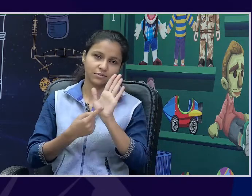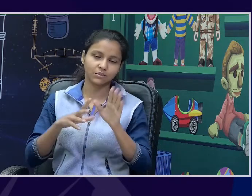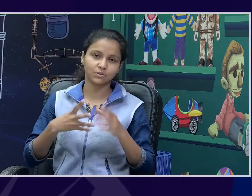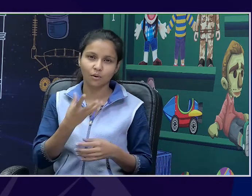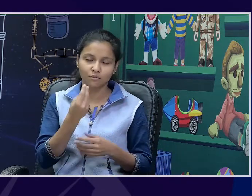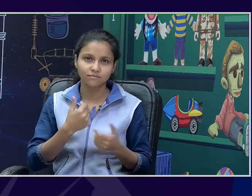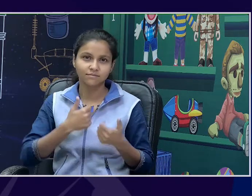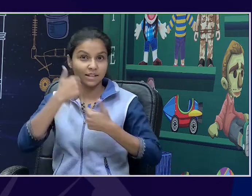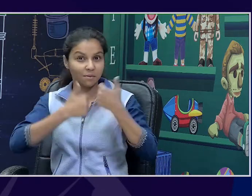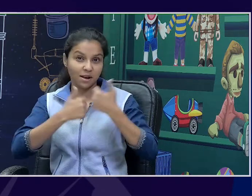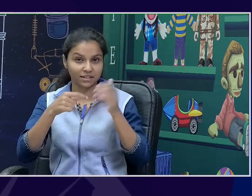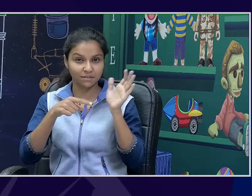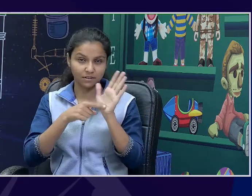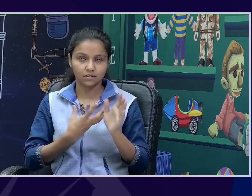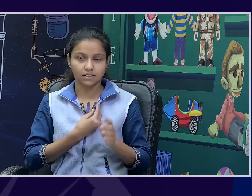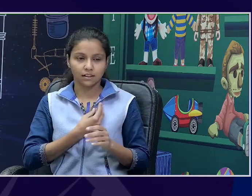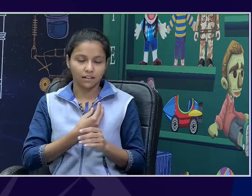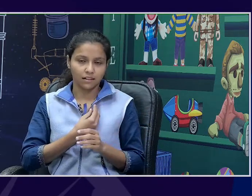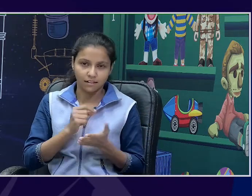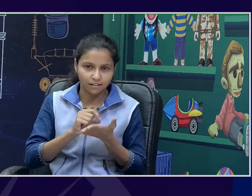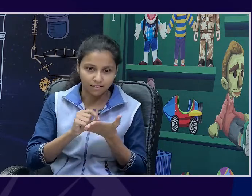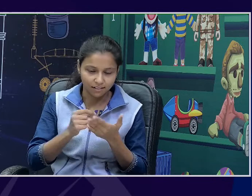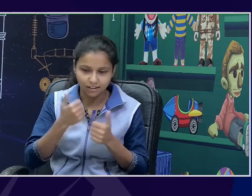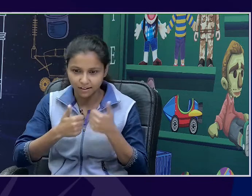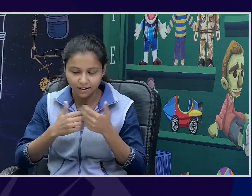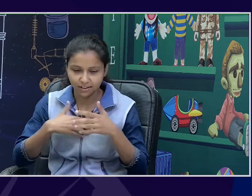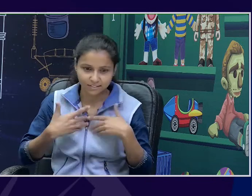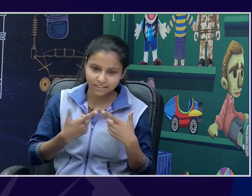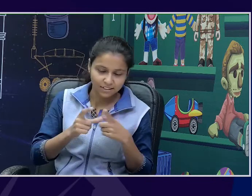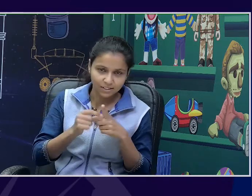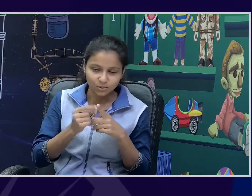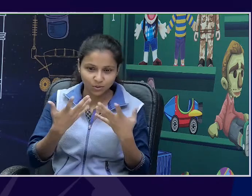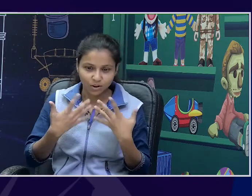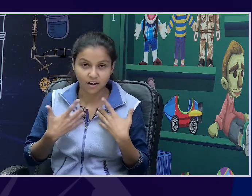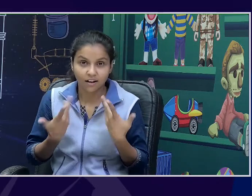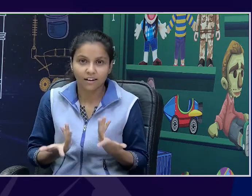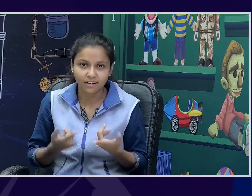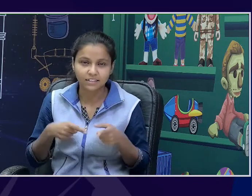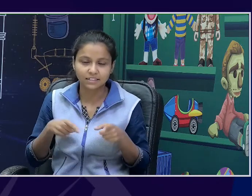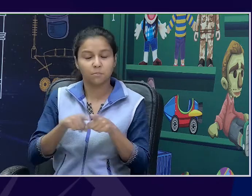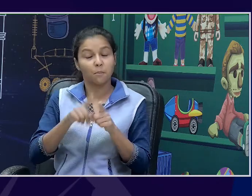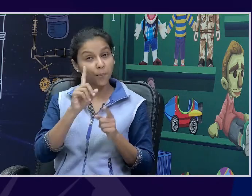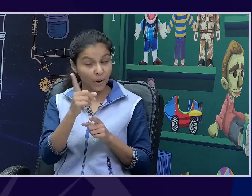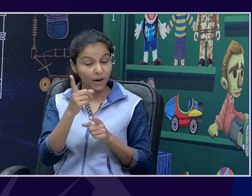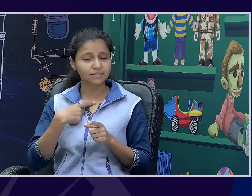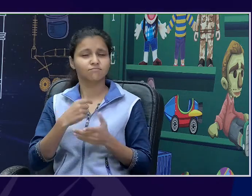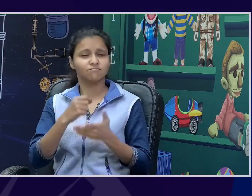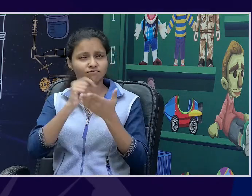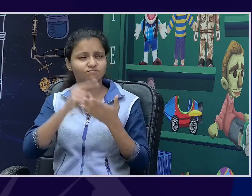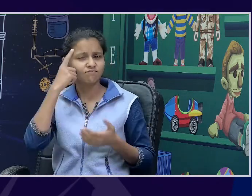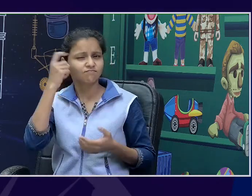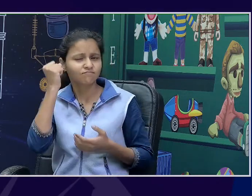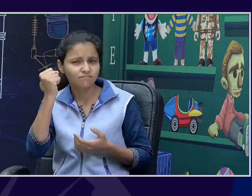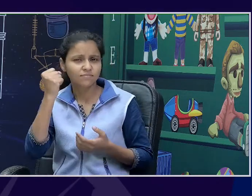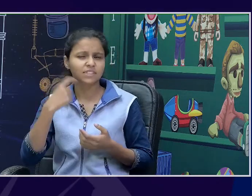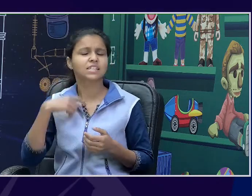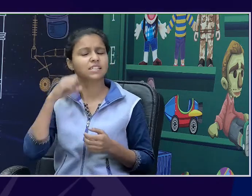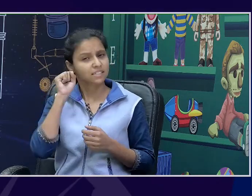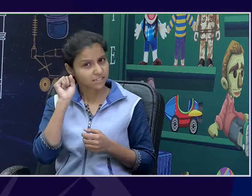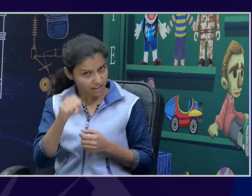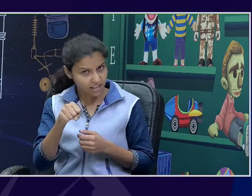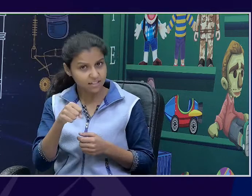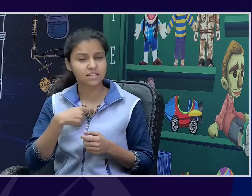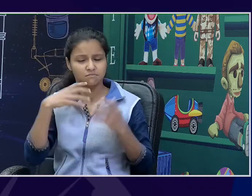faces is examination. They also fear that yes, I will not able to do this subject. But what they should remember is, yes, they